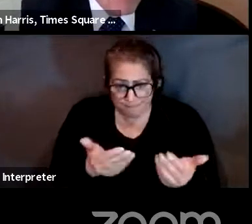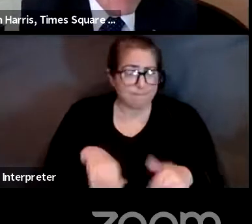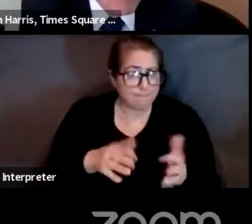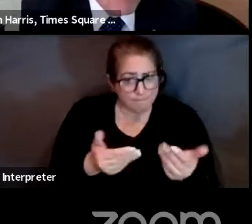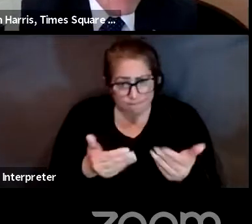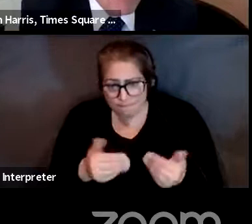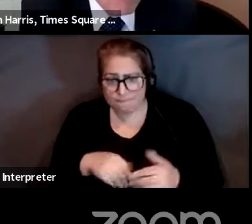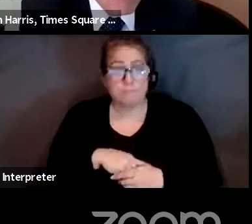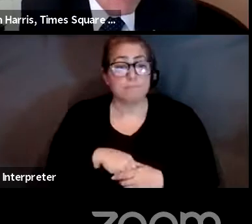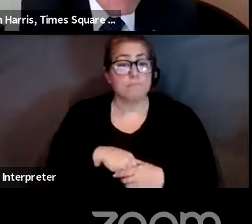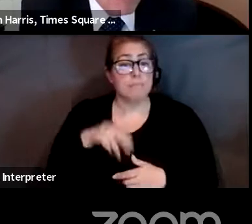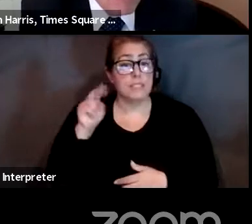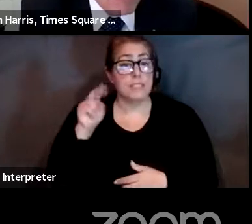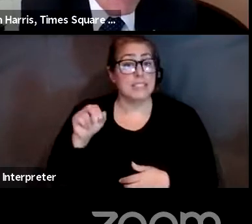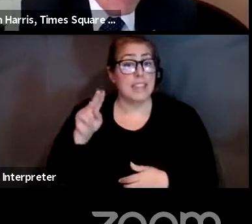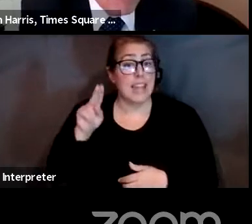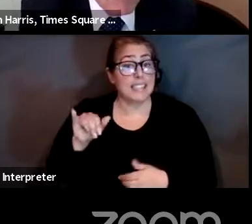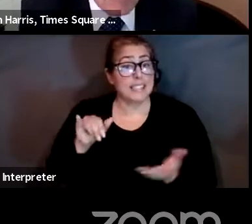Nancy, you have something to...